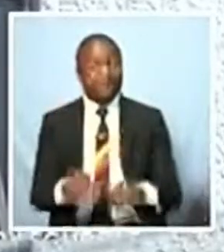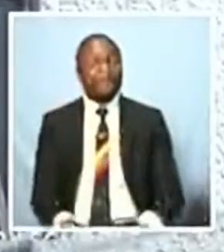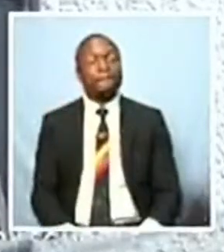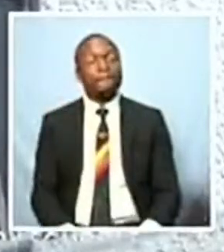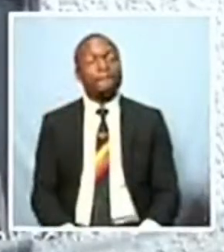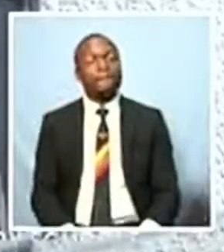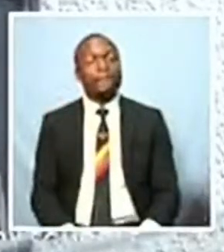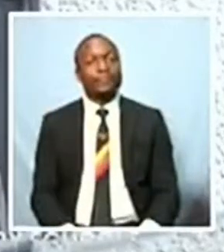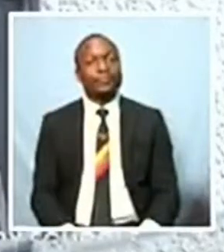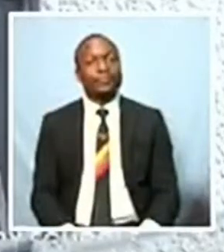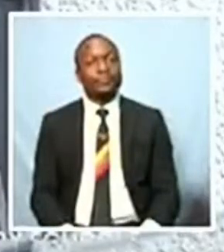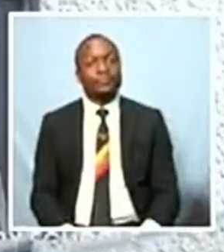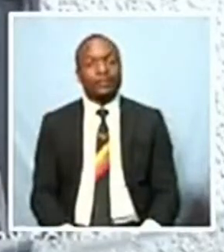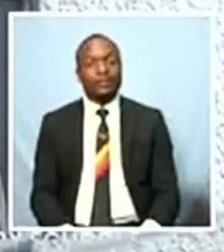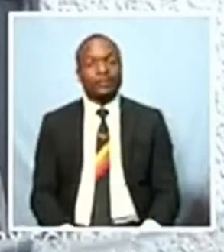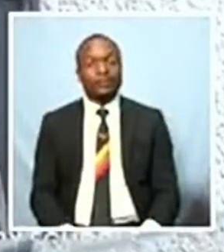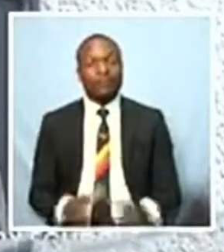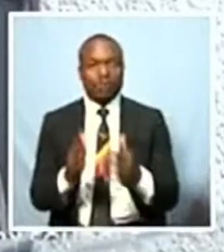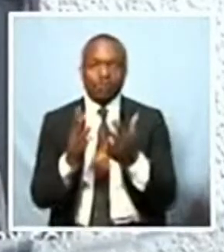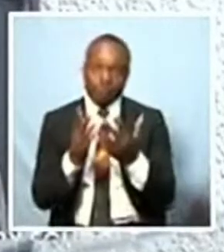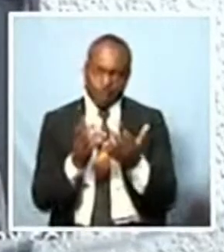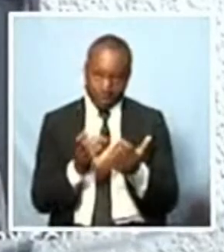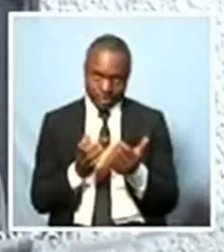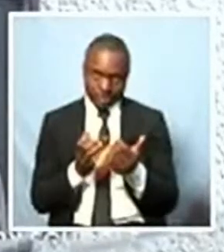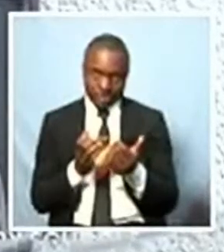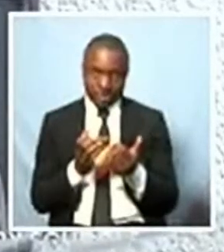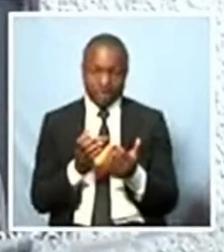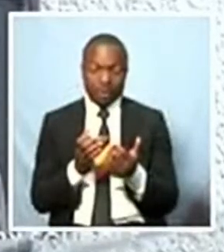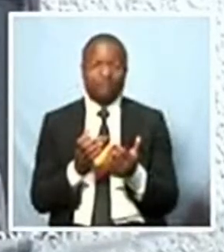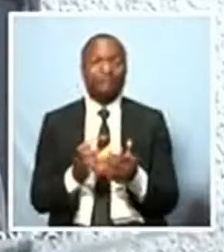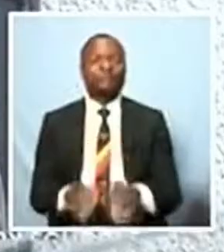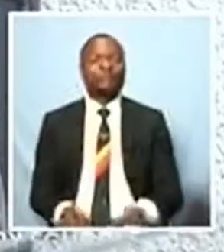we particularly want to note that